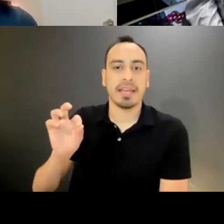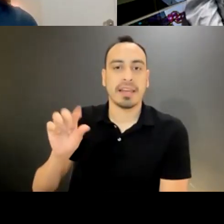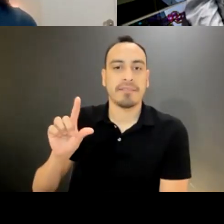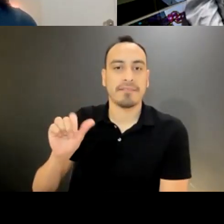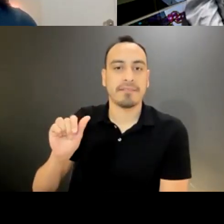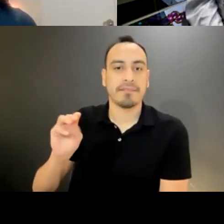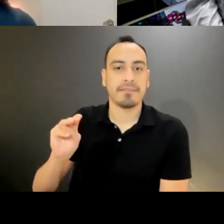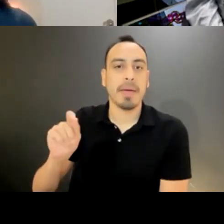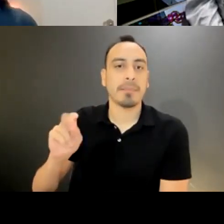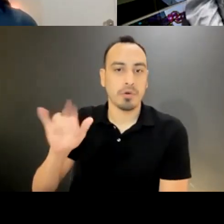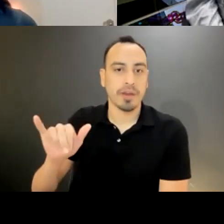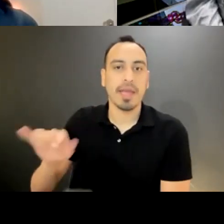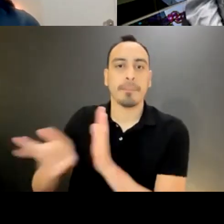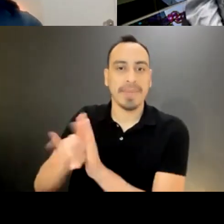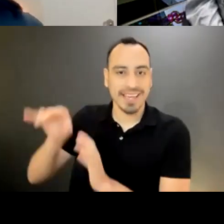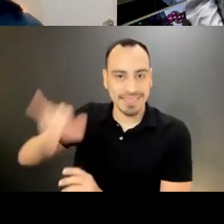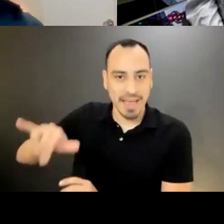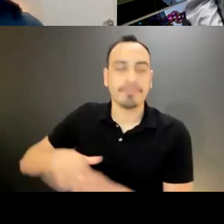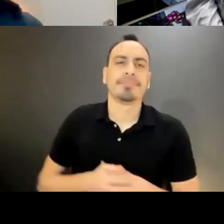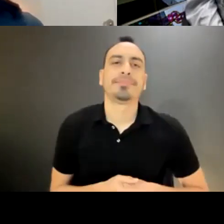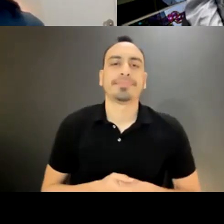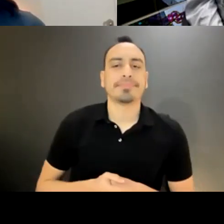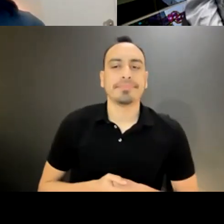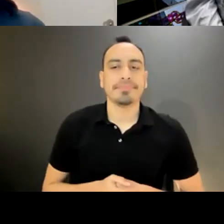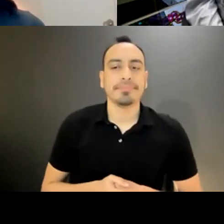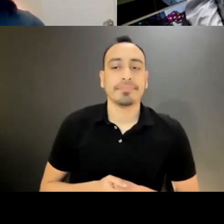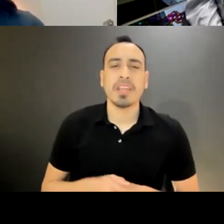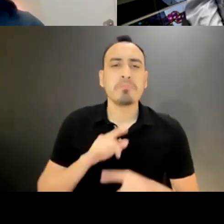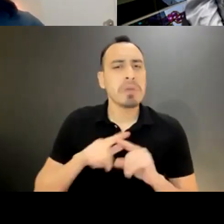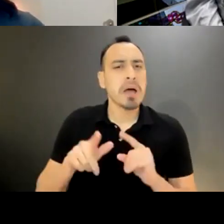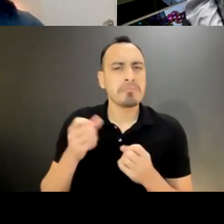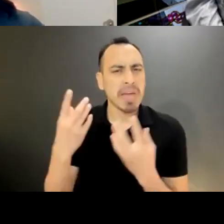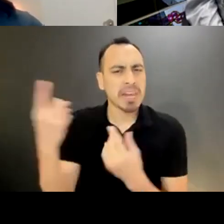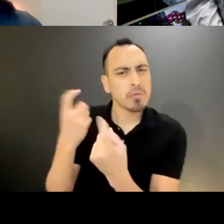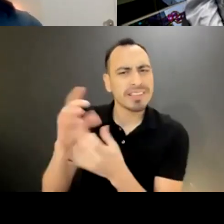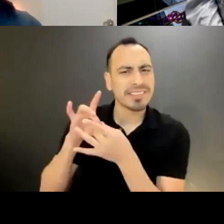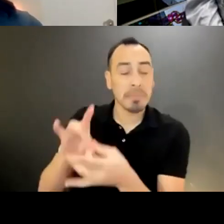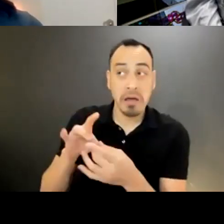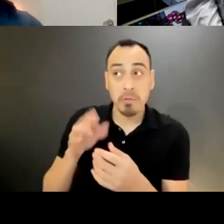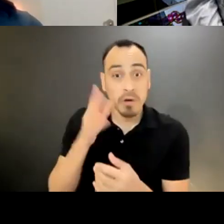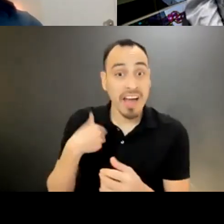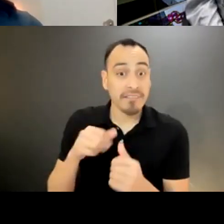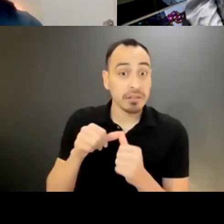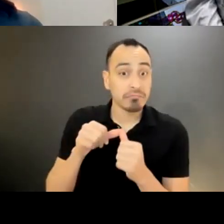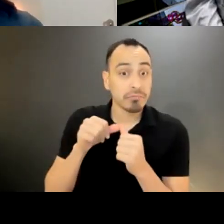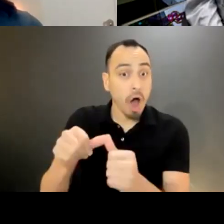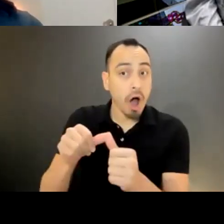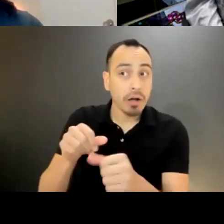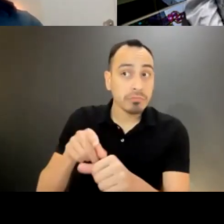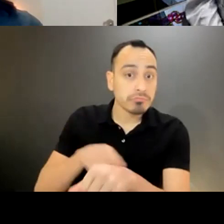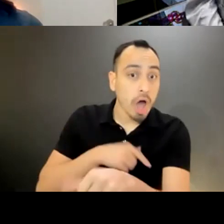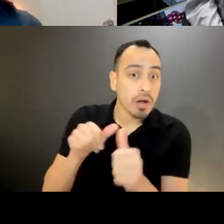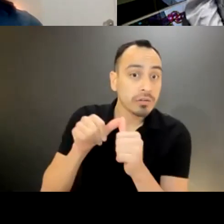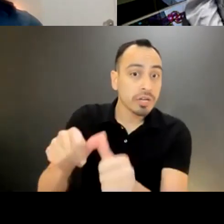other question that sometimes comes up is whether there are long-term effects of the vaccine and